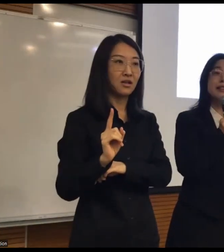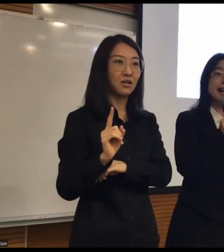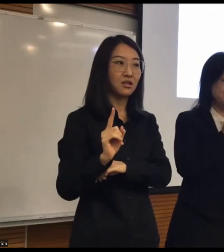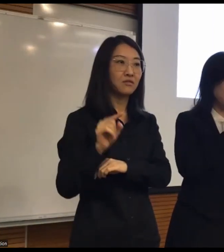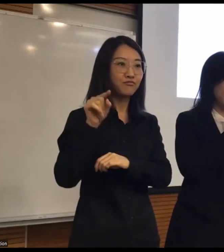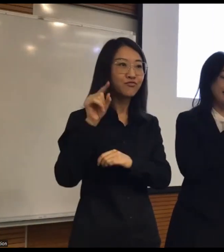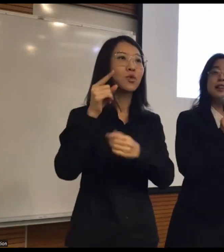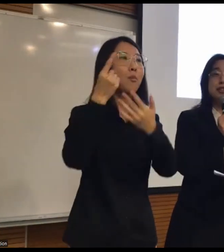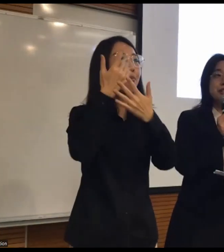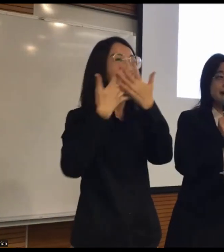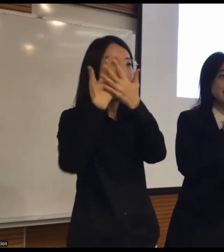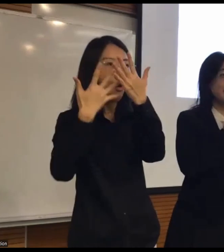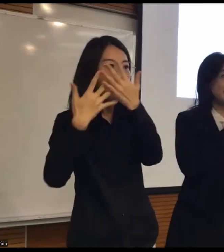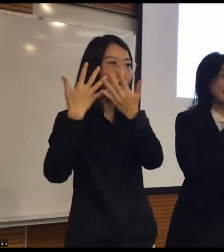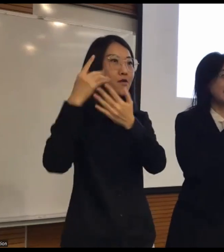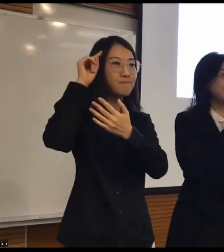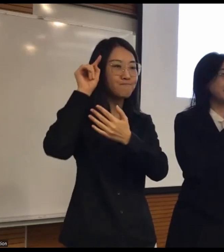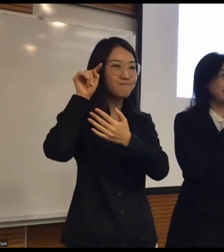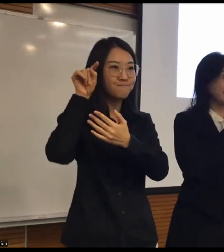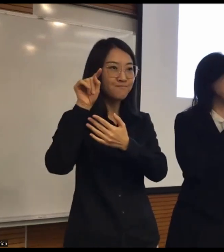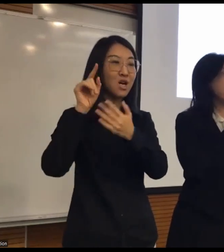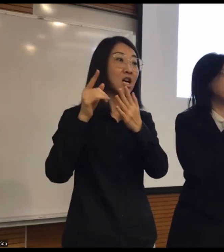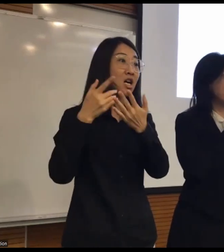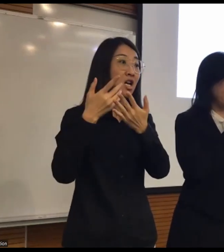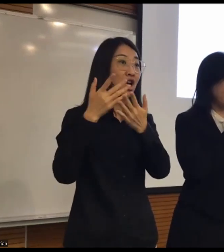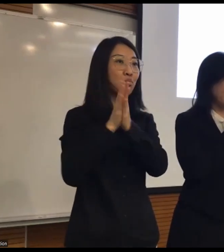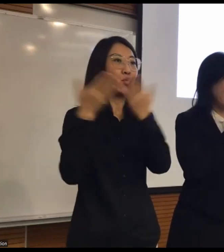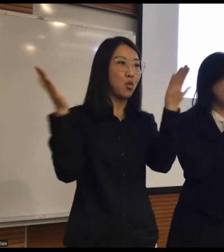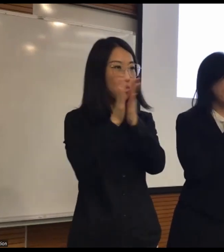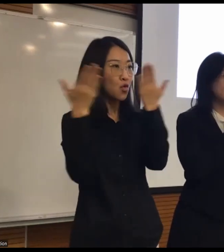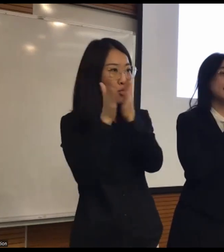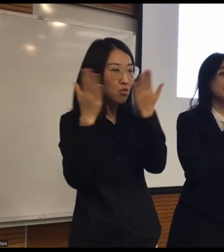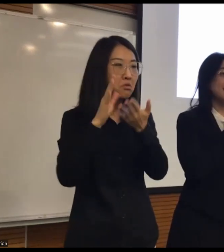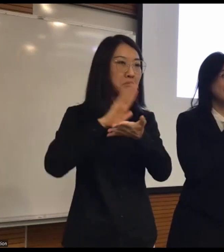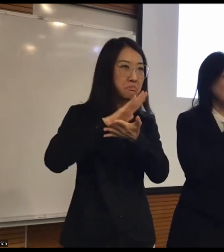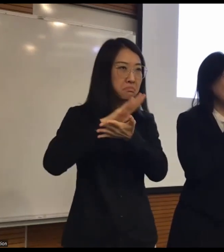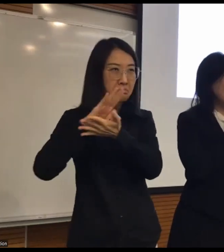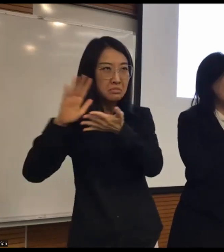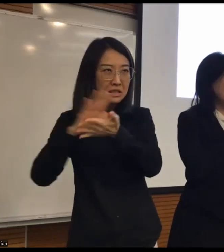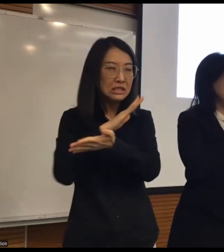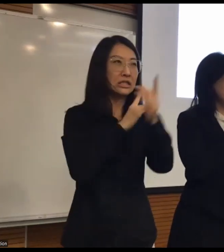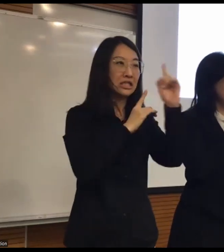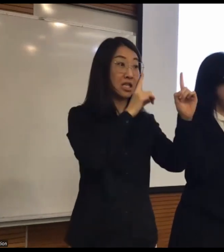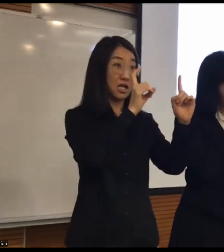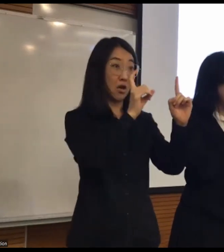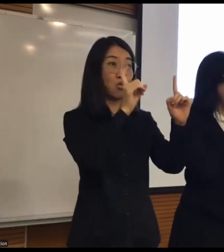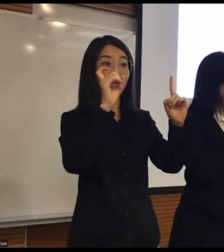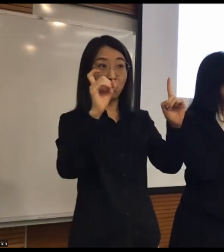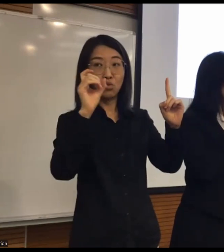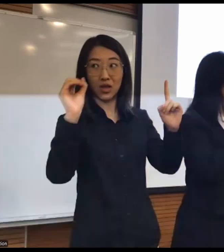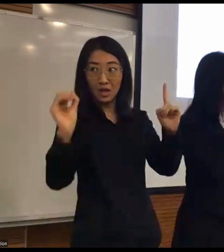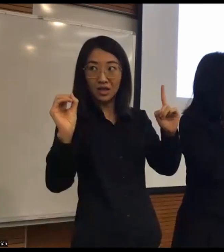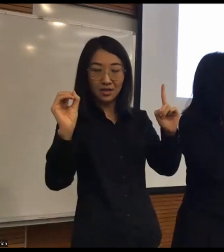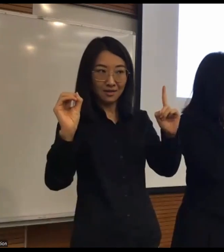Syrian network, the newsletter that he has been kept on publishing since 1990. Almost actually